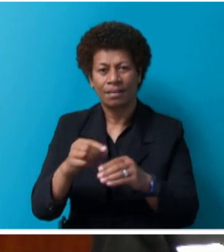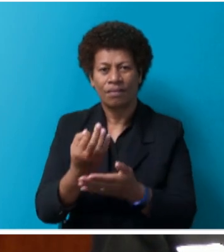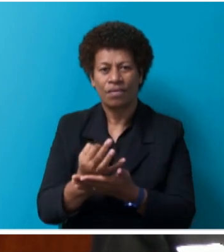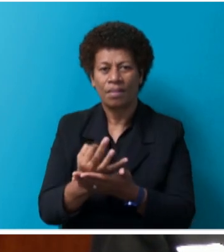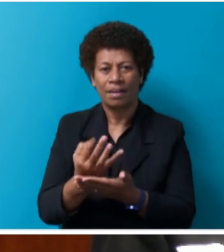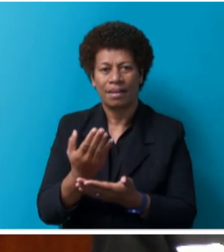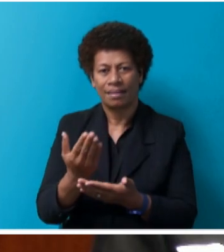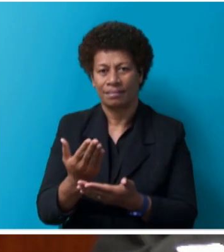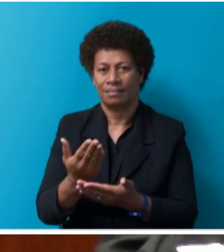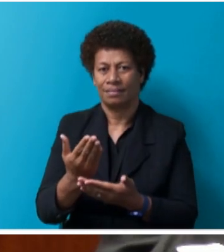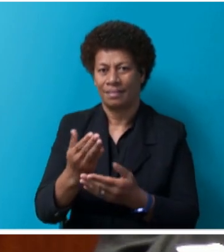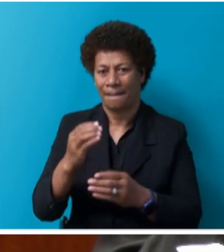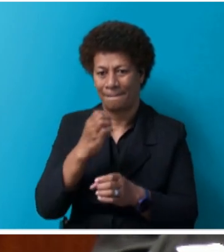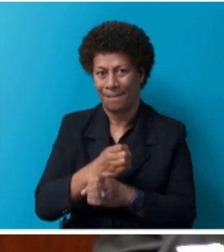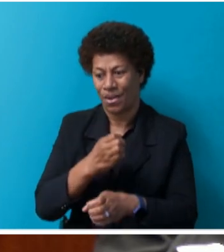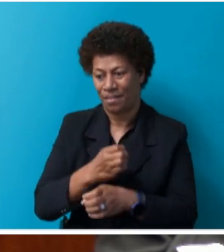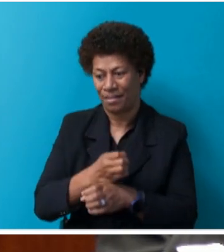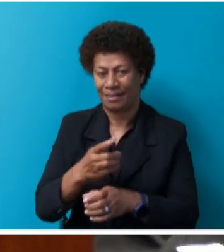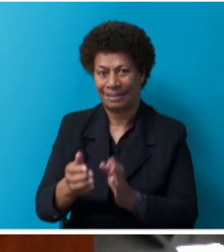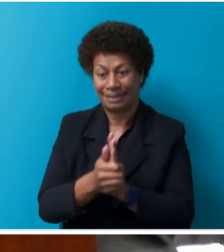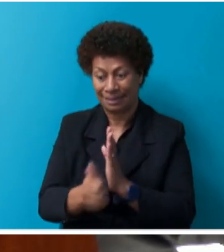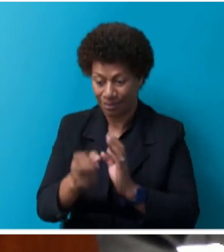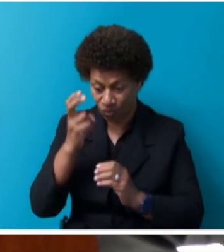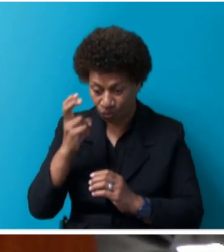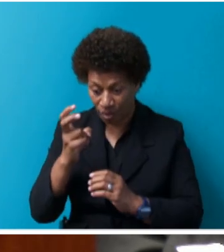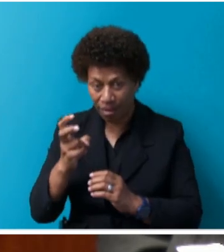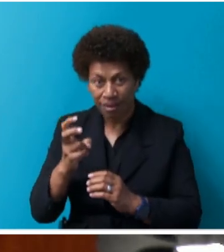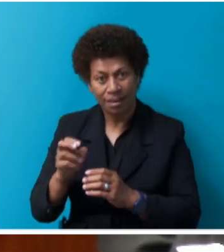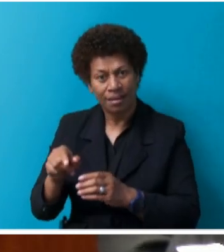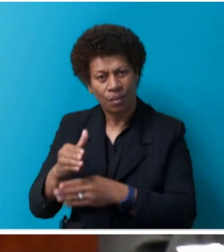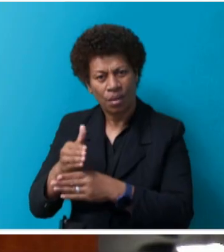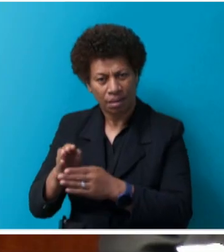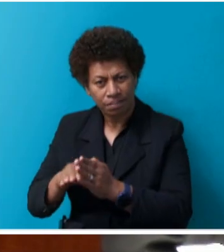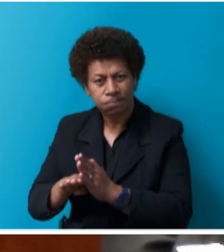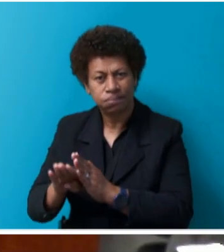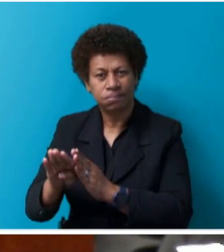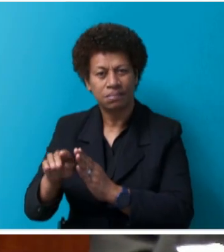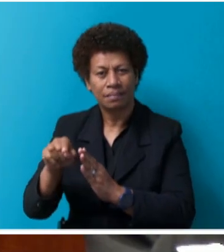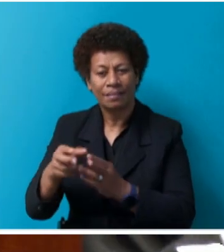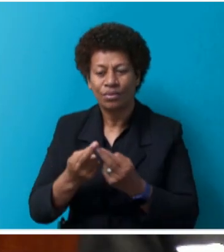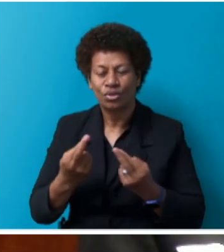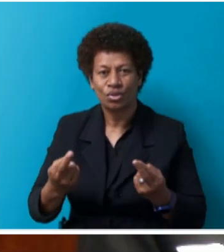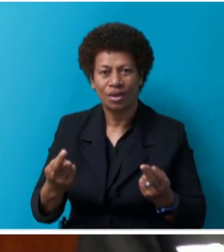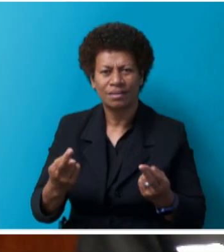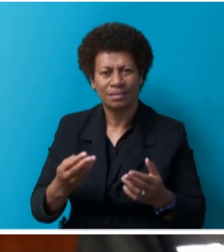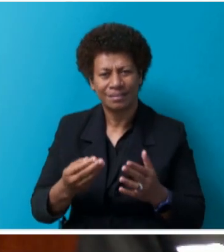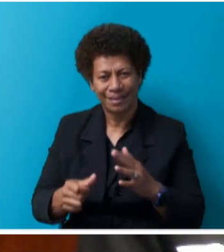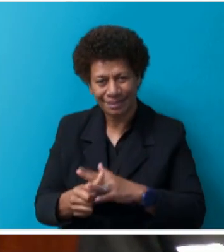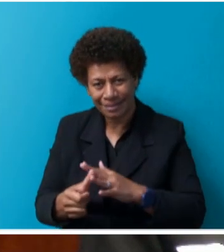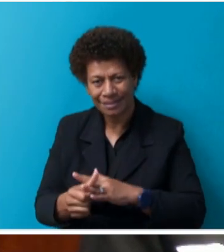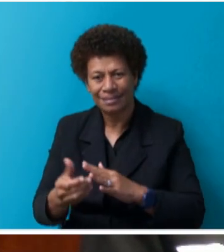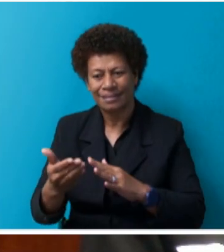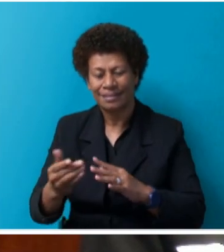employment paths, customized skills training in emerging sectors, access to resources, legal and policy reforms, and